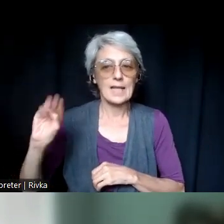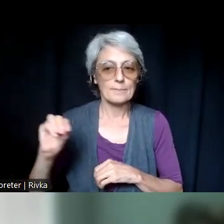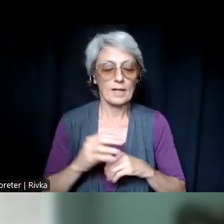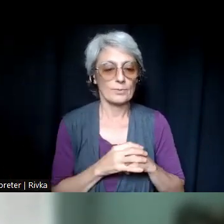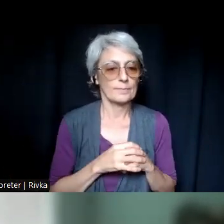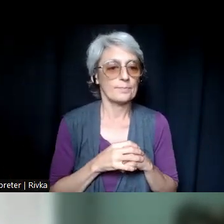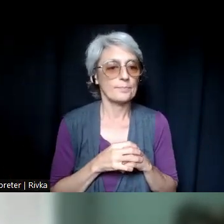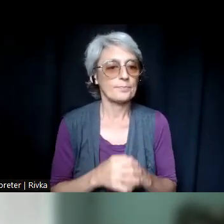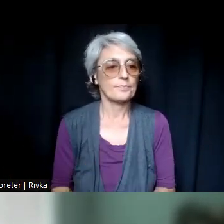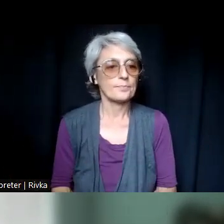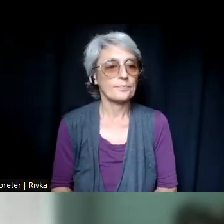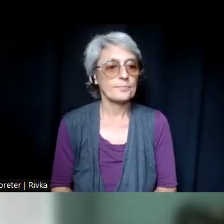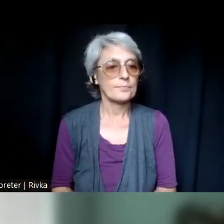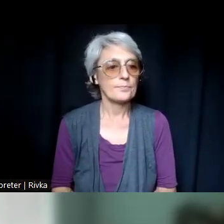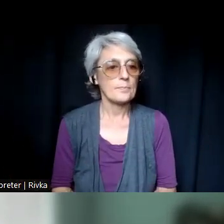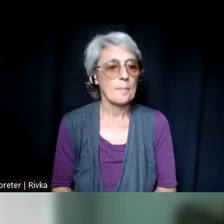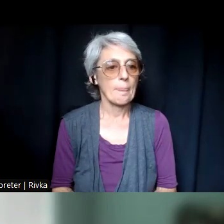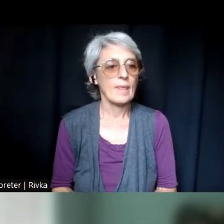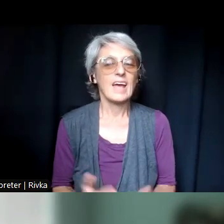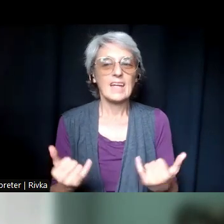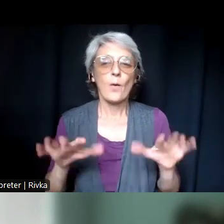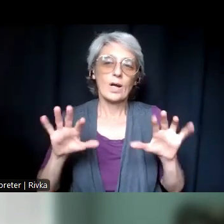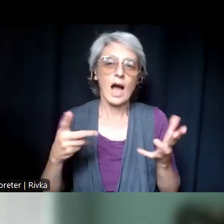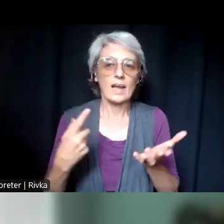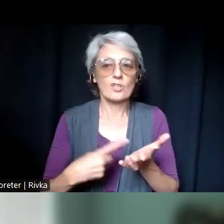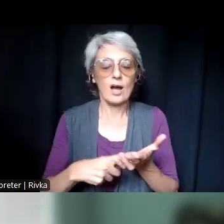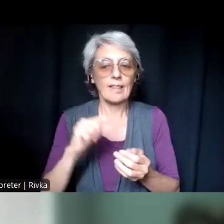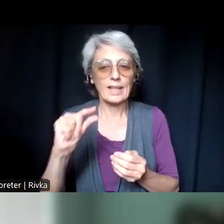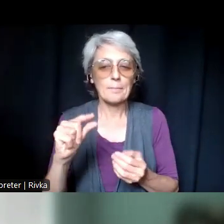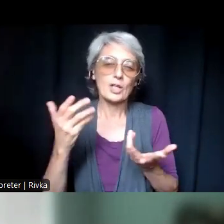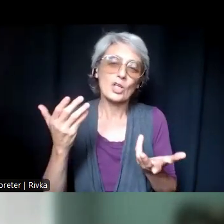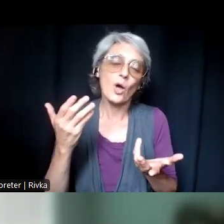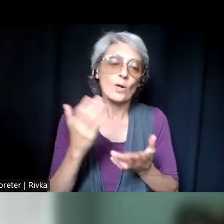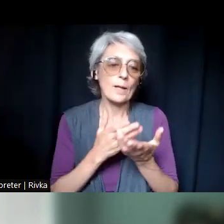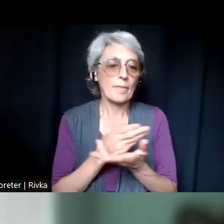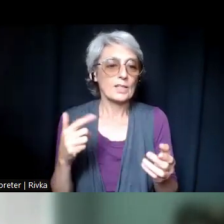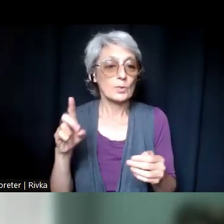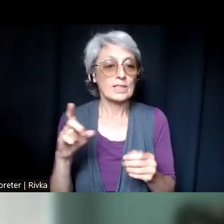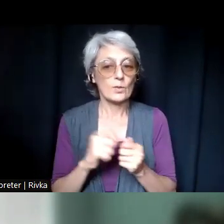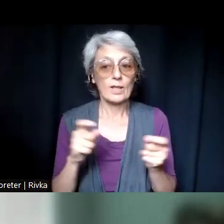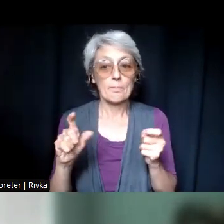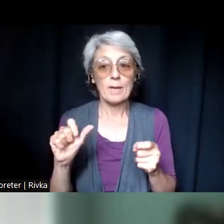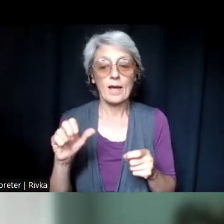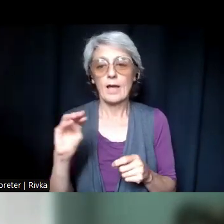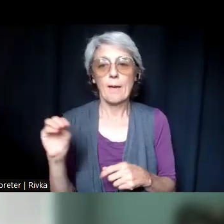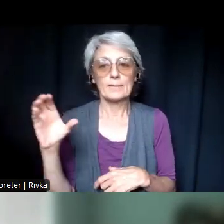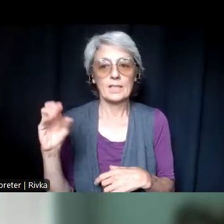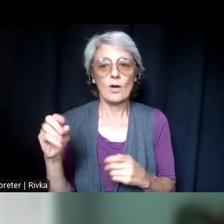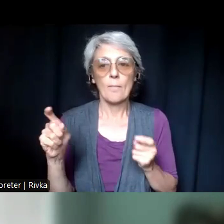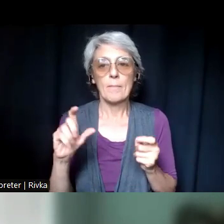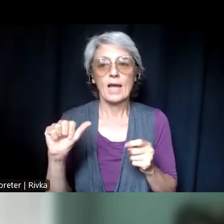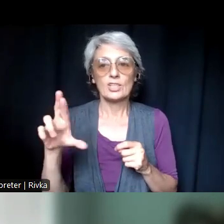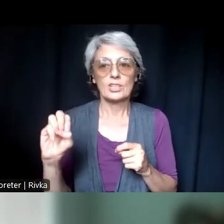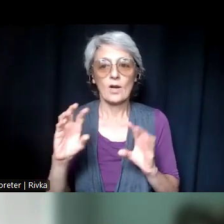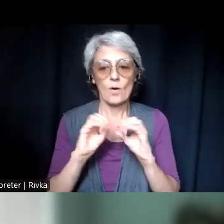So now we want to kind of talk a little bit about some of the things that we've done with the managed care organizations